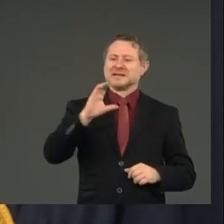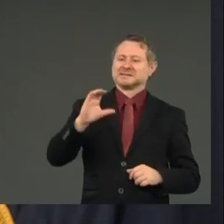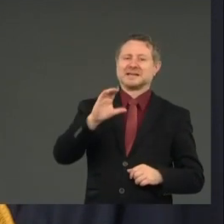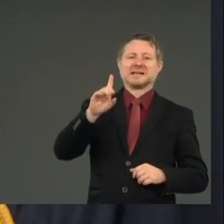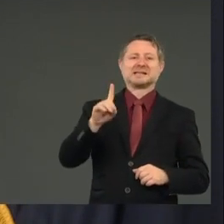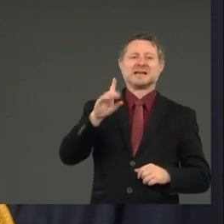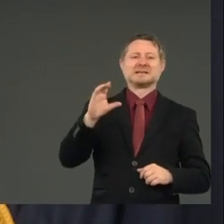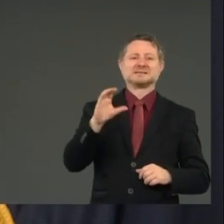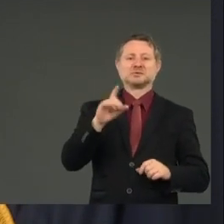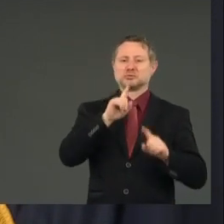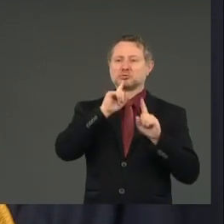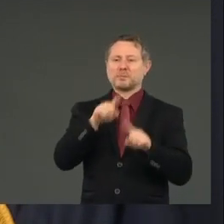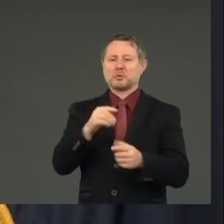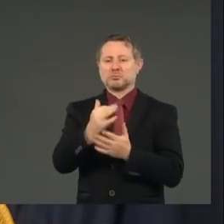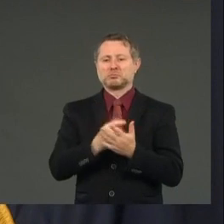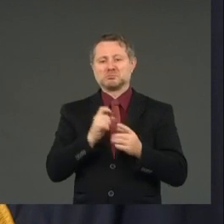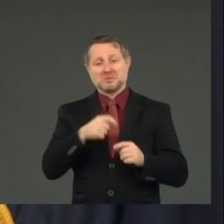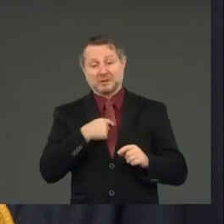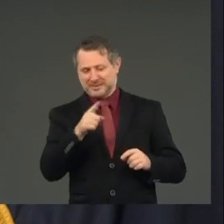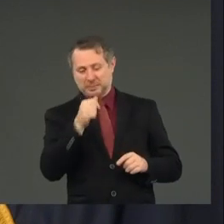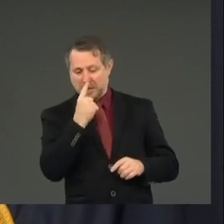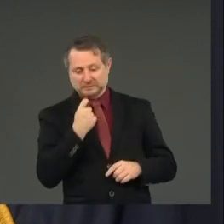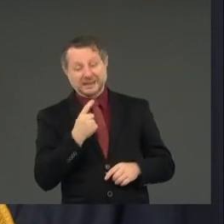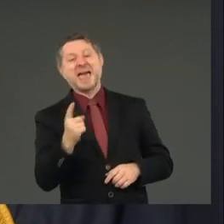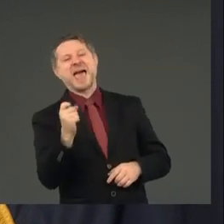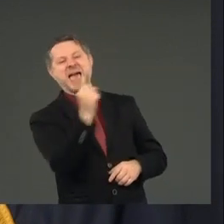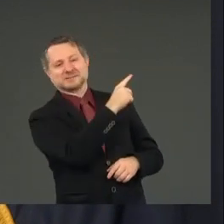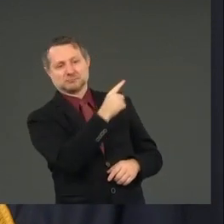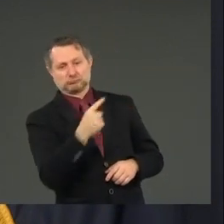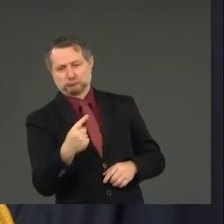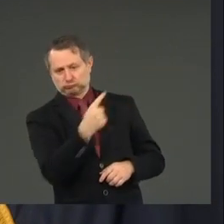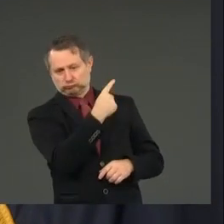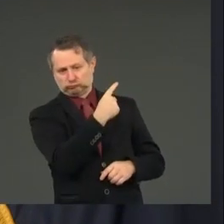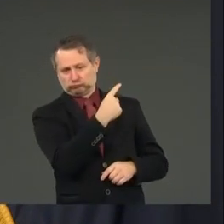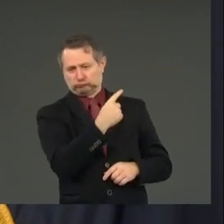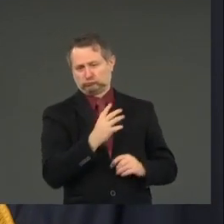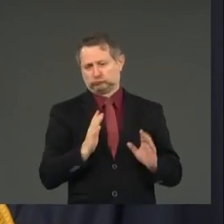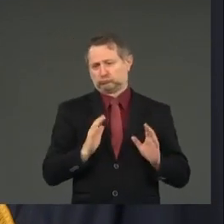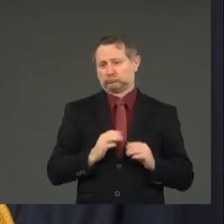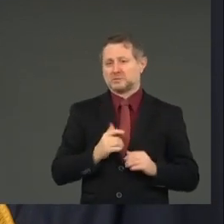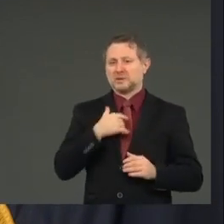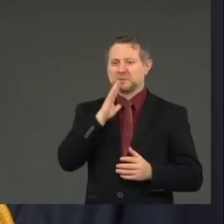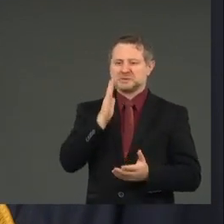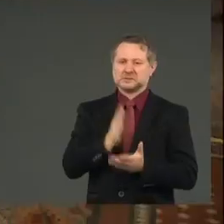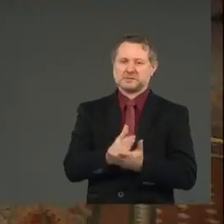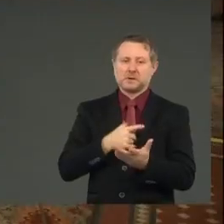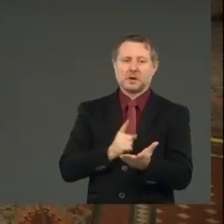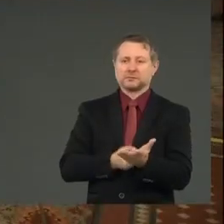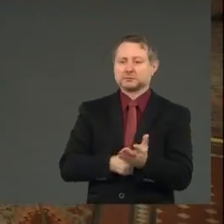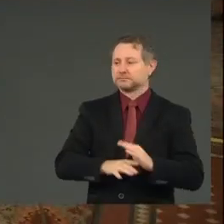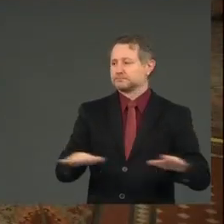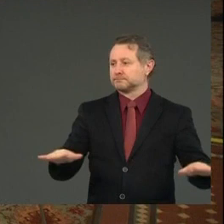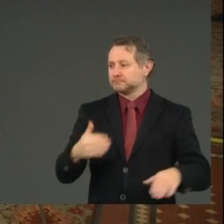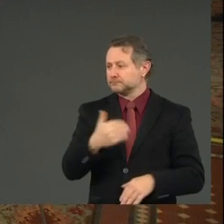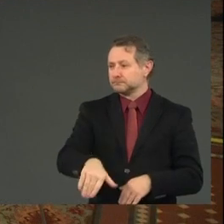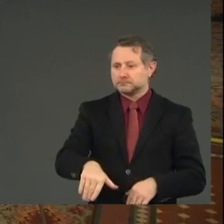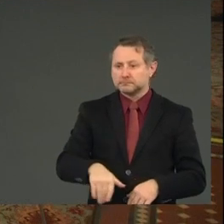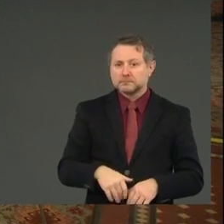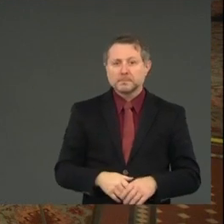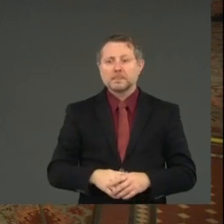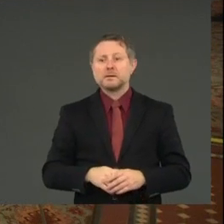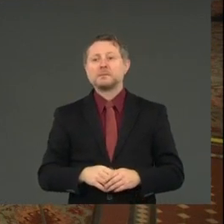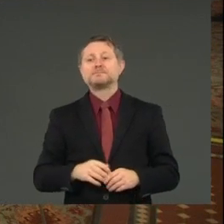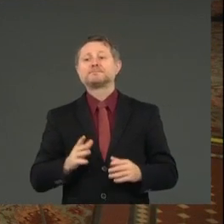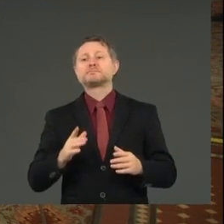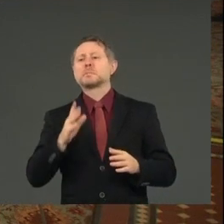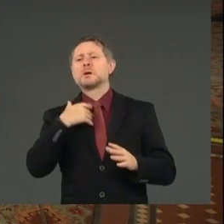ask President Trump. I think that will stop Are the you conversation. fudging the numbers? Because that's an accusation that you're facing, that